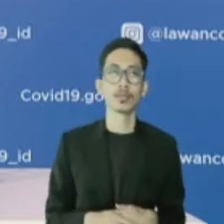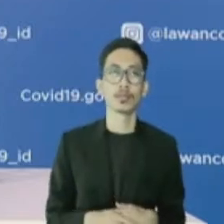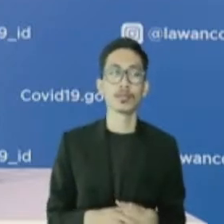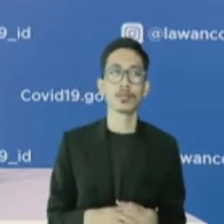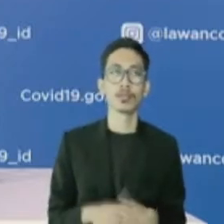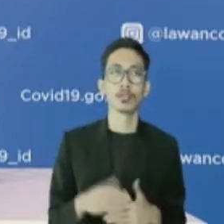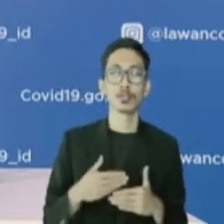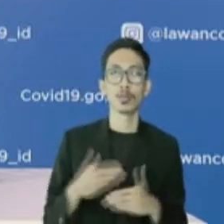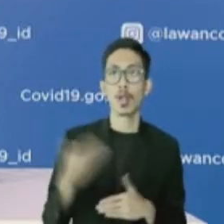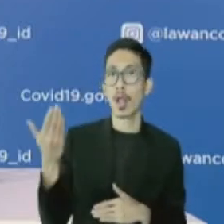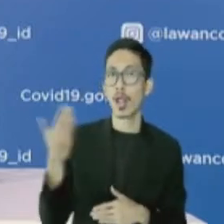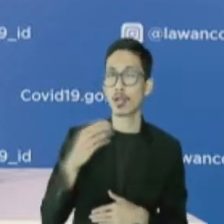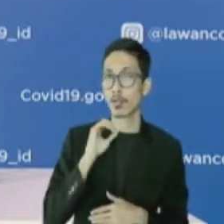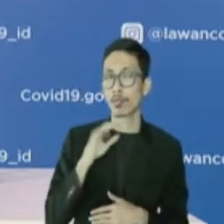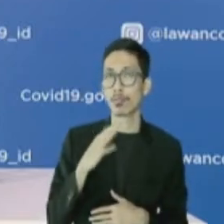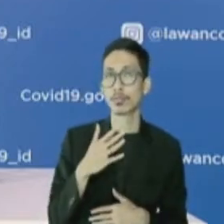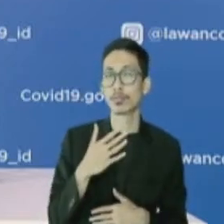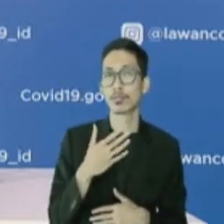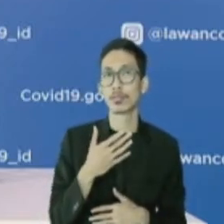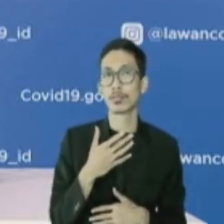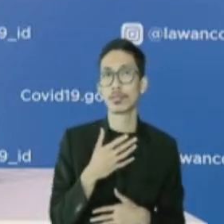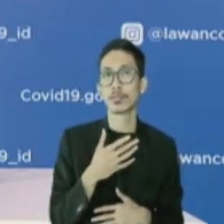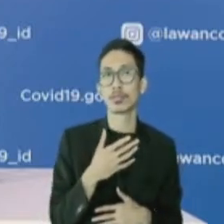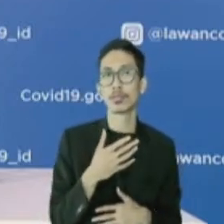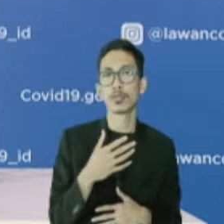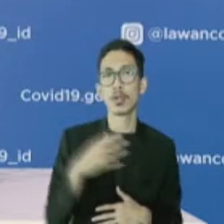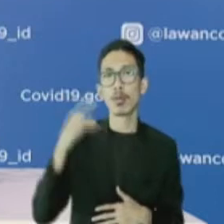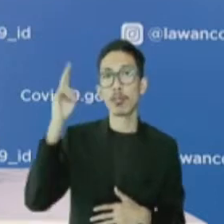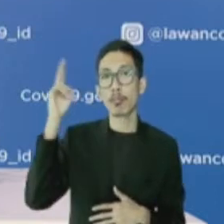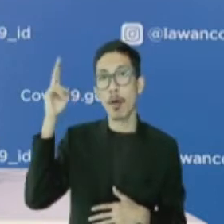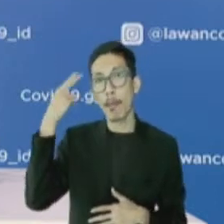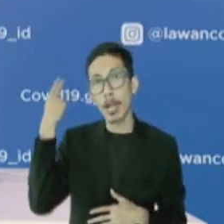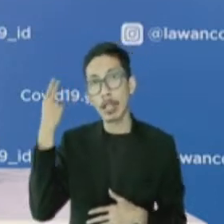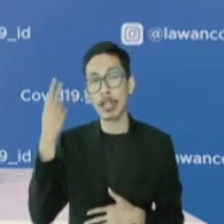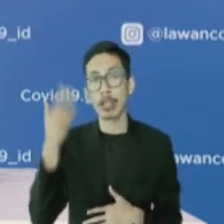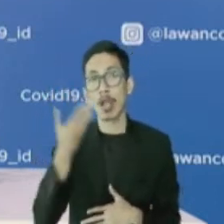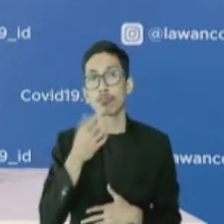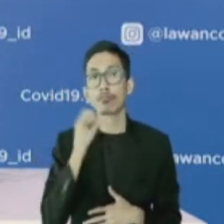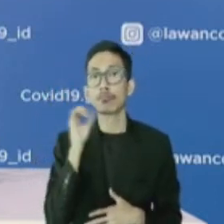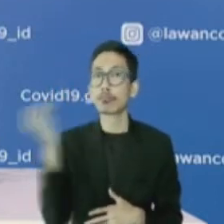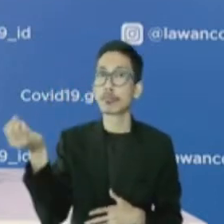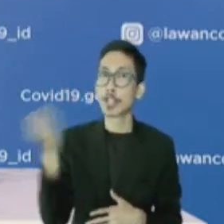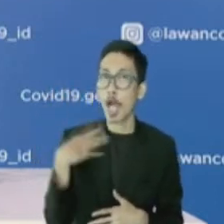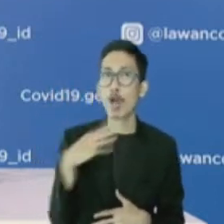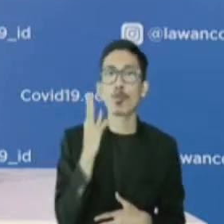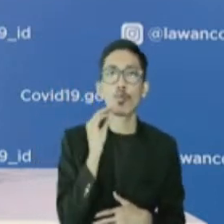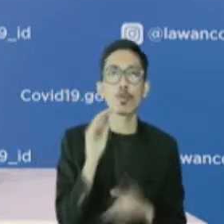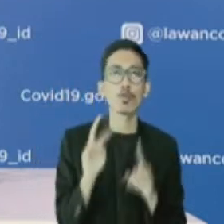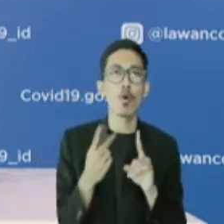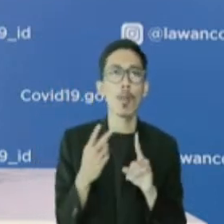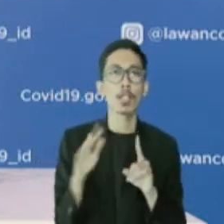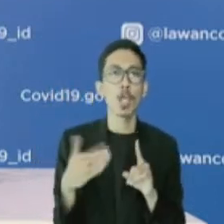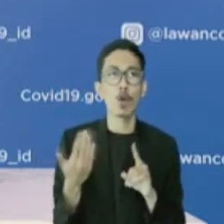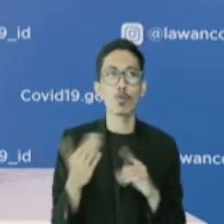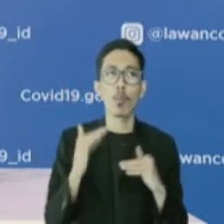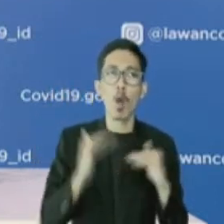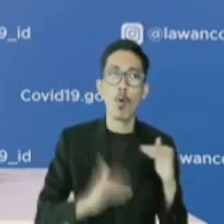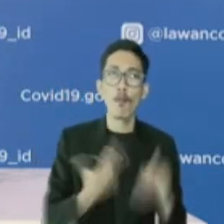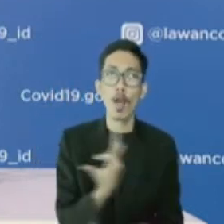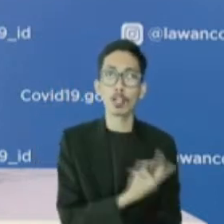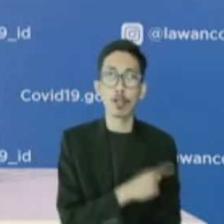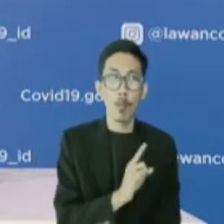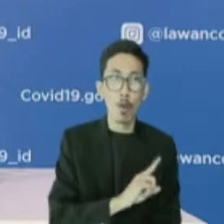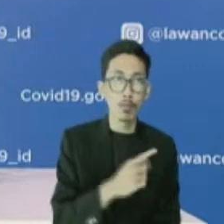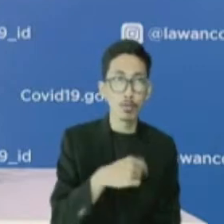the government plan to give vaccines to children below 12 years old? Thank you. Yes, so far the vaccine